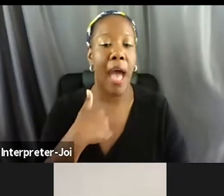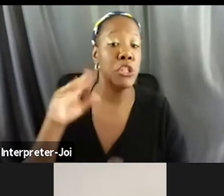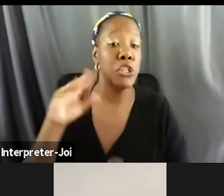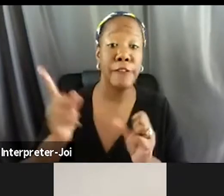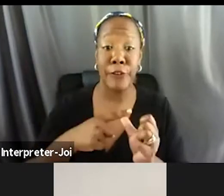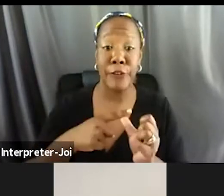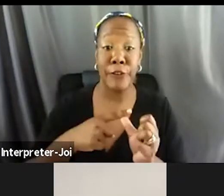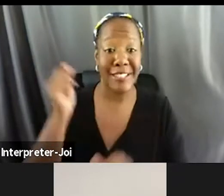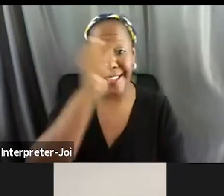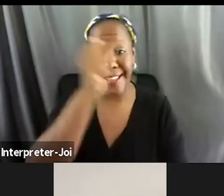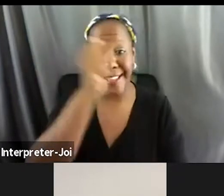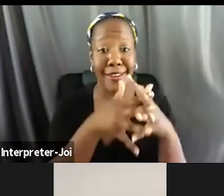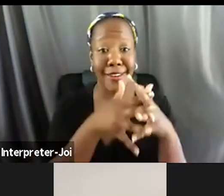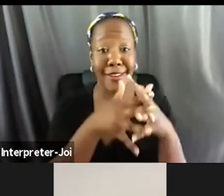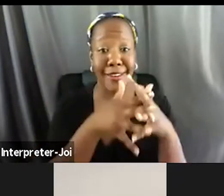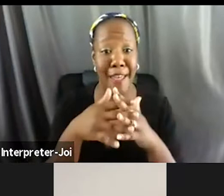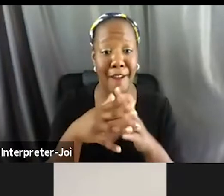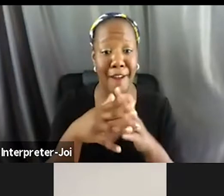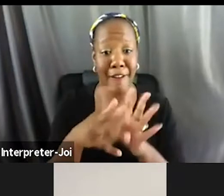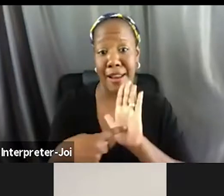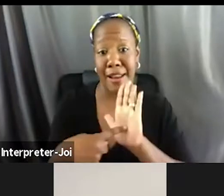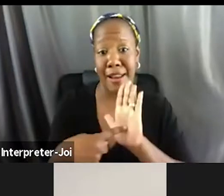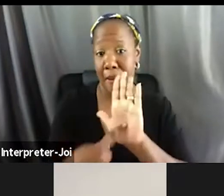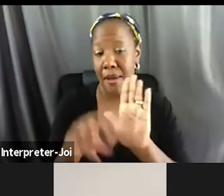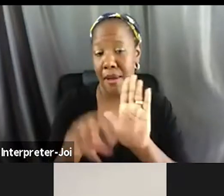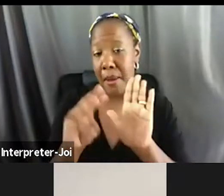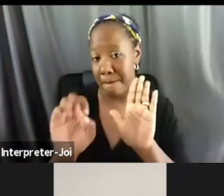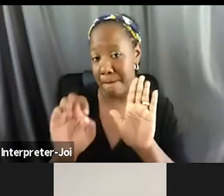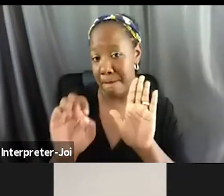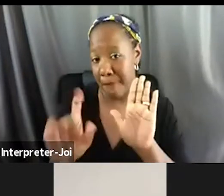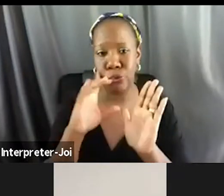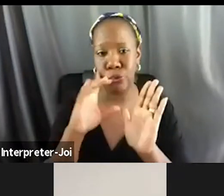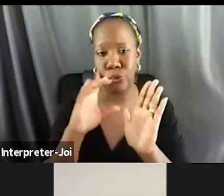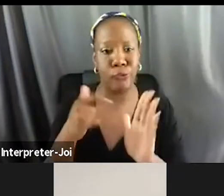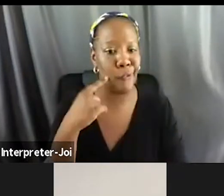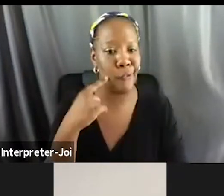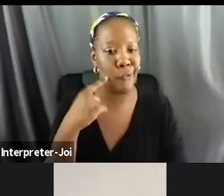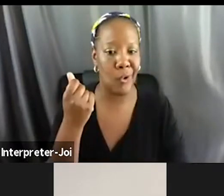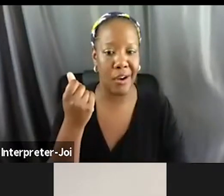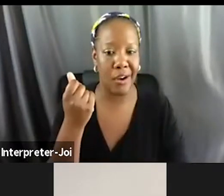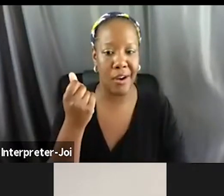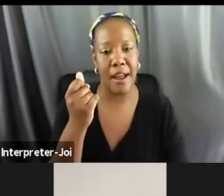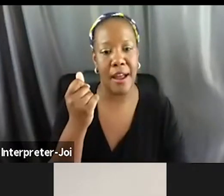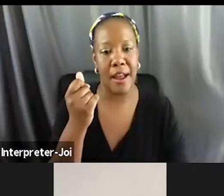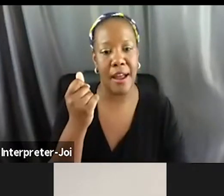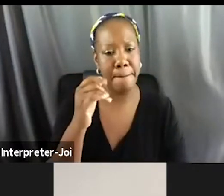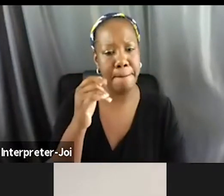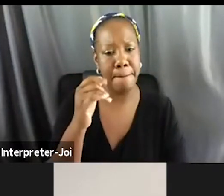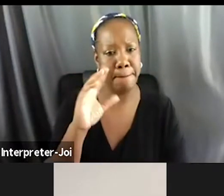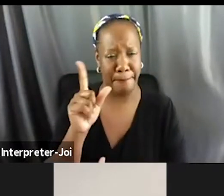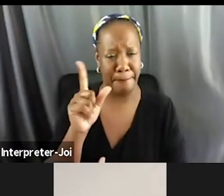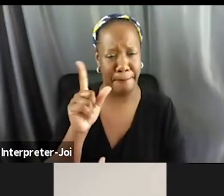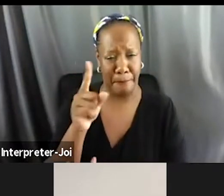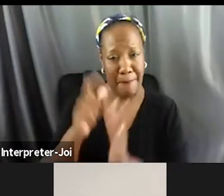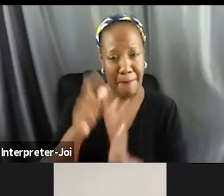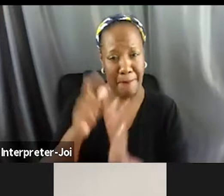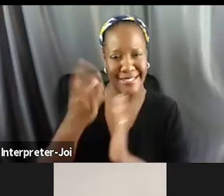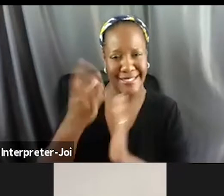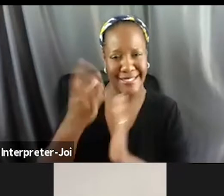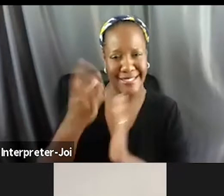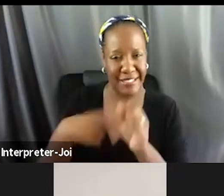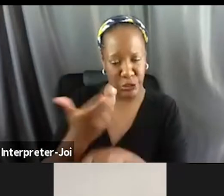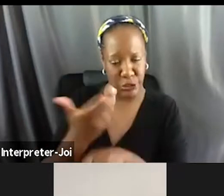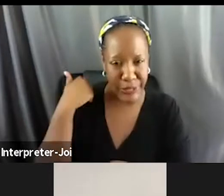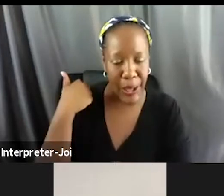40 years ago. Baldness was not so beautiful back in the day, but more recently, and I'm